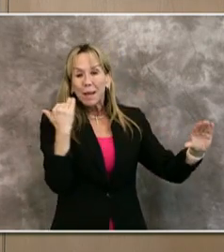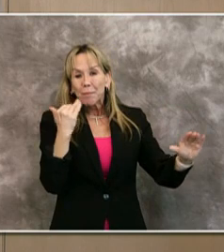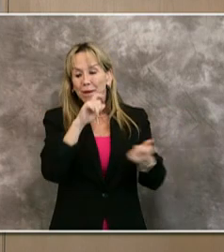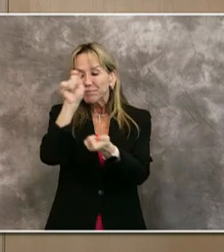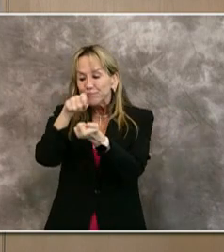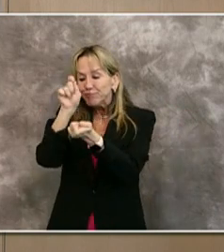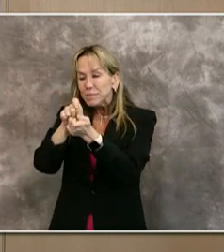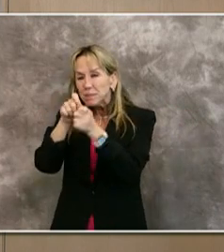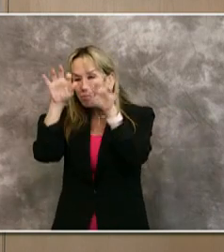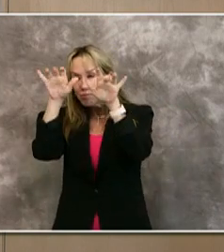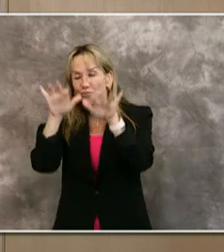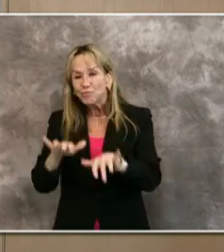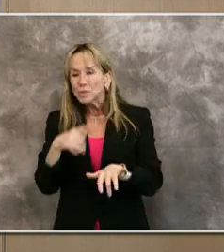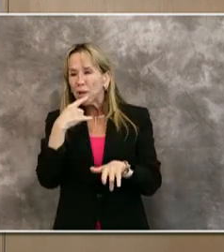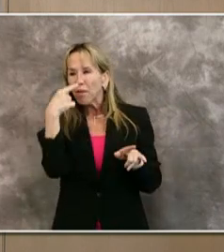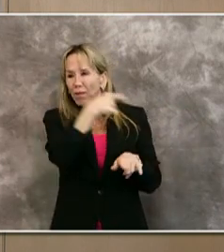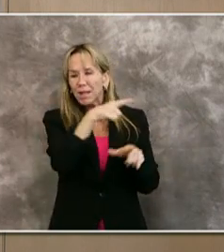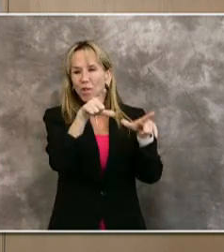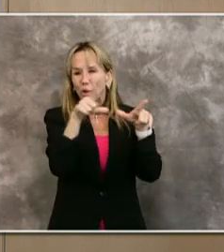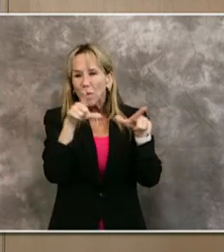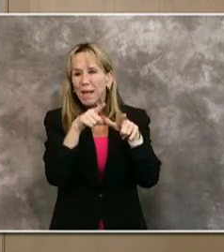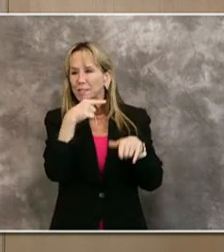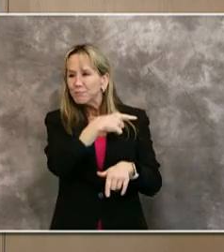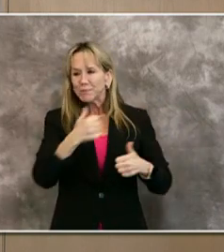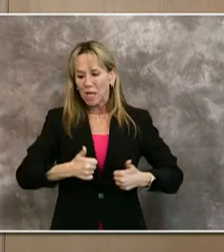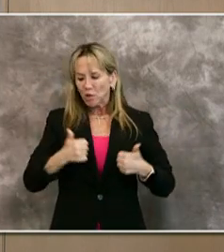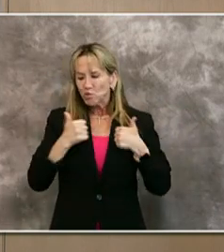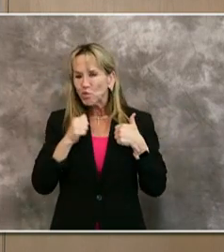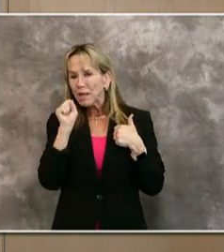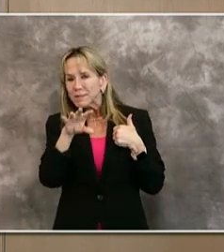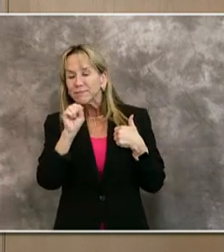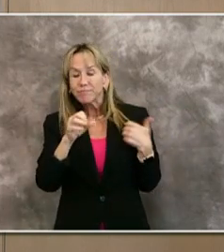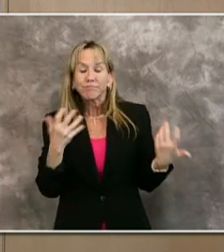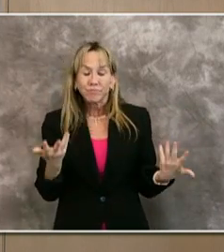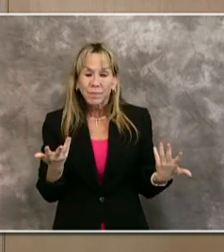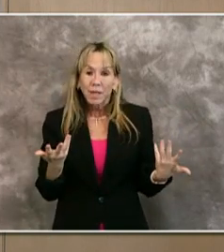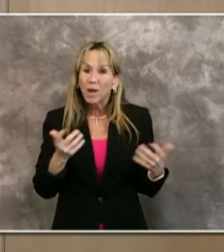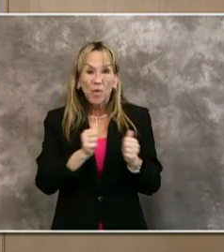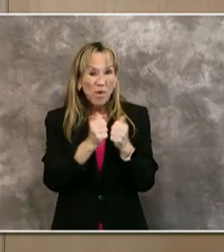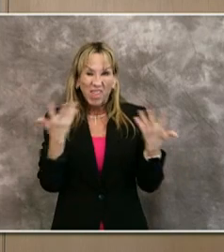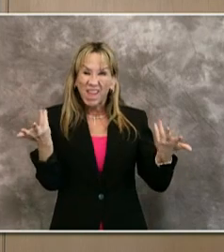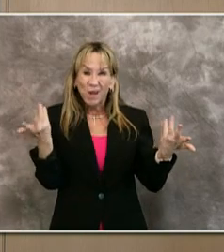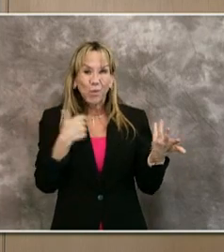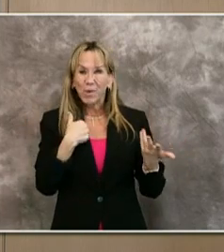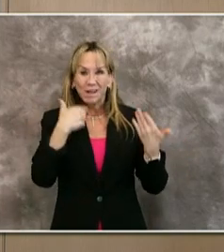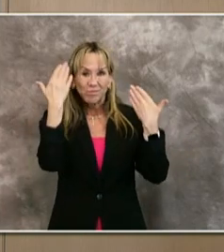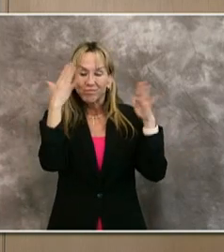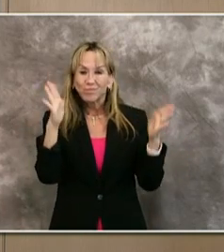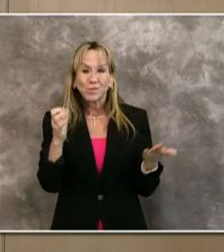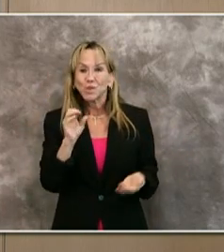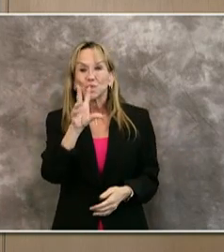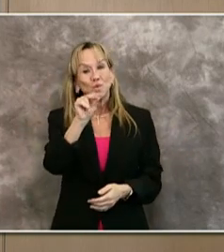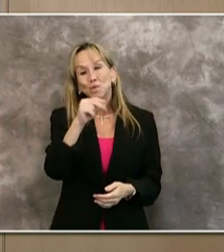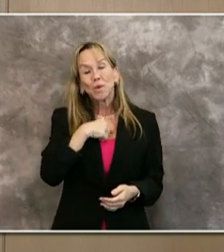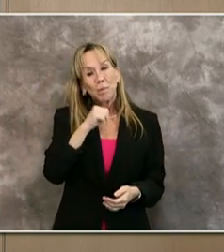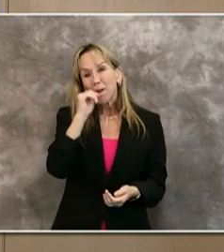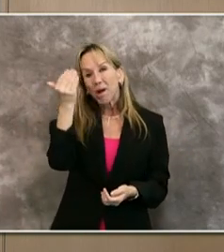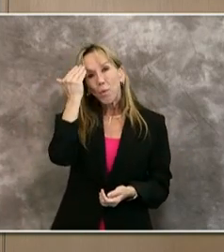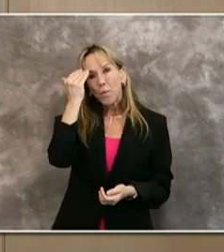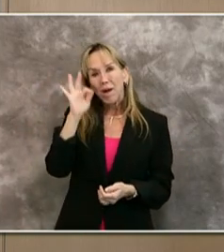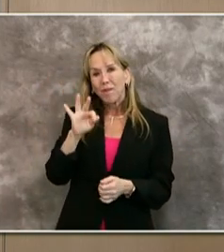specifically related to a location with a specific address. So I'm not aware of the